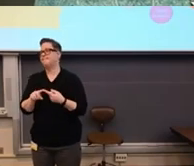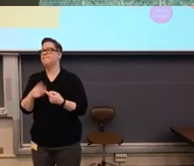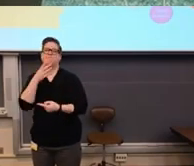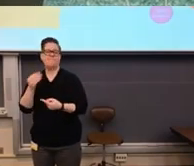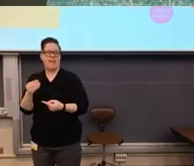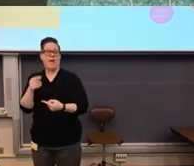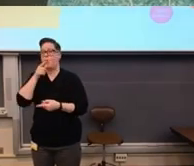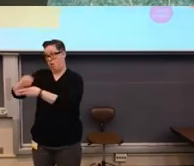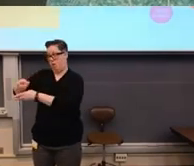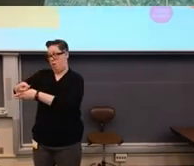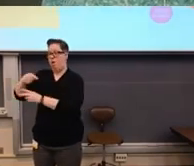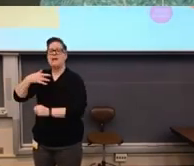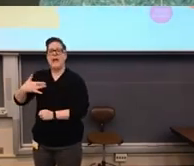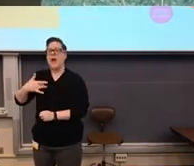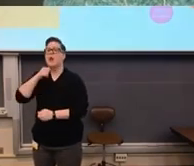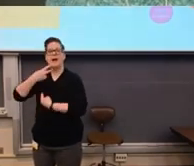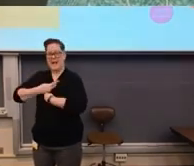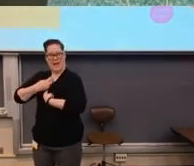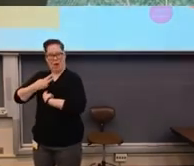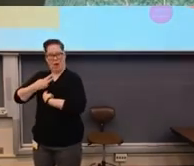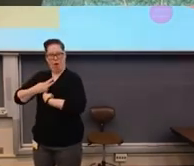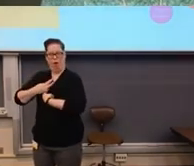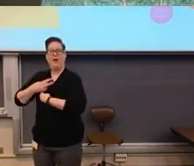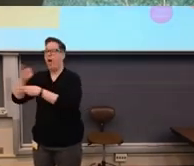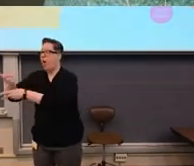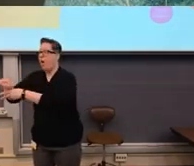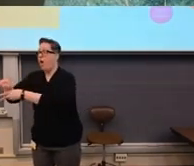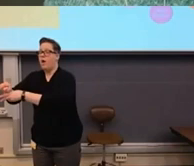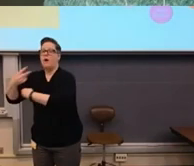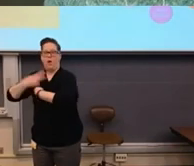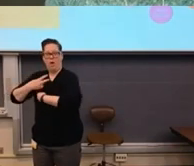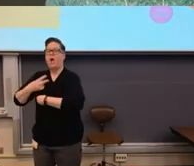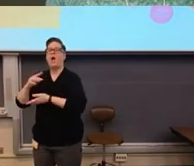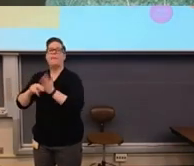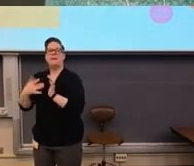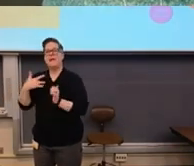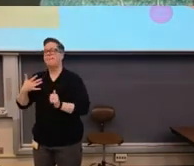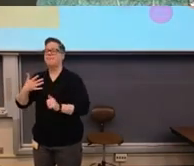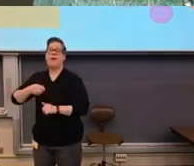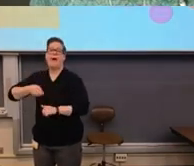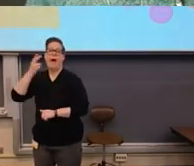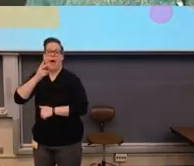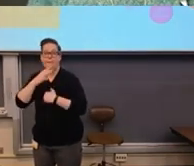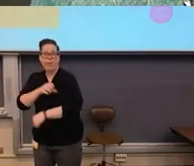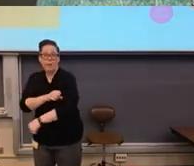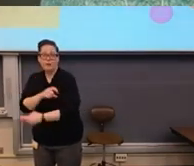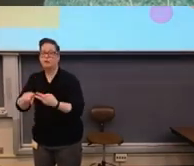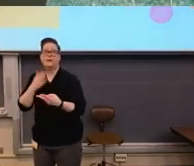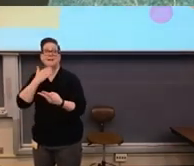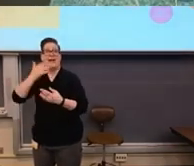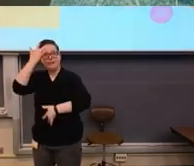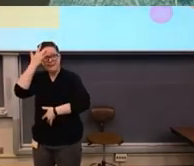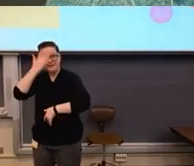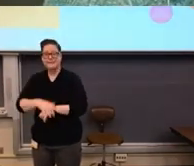more likely to not take care of themselves, so they're more likely to have hypertension, diabetes, and things like that. In terms